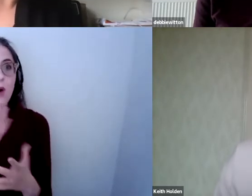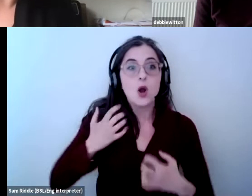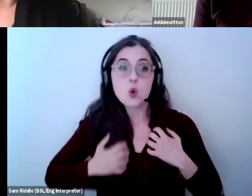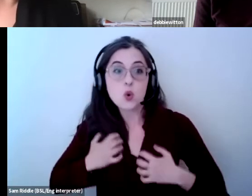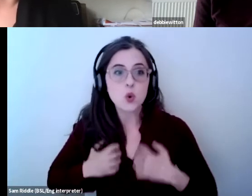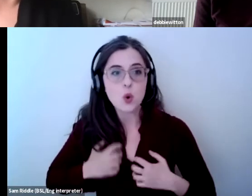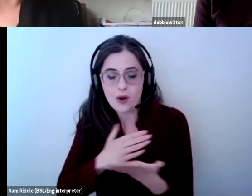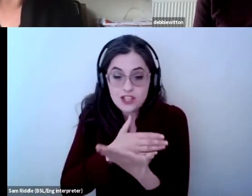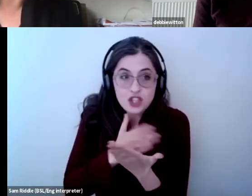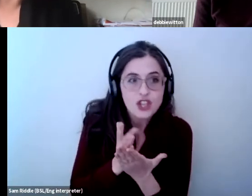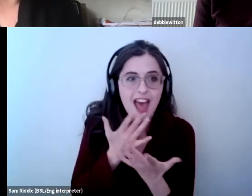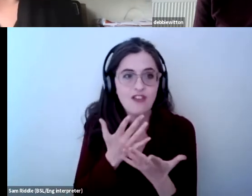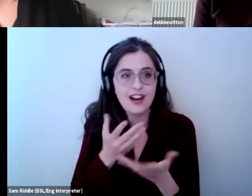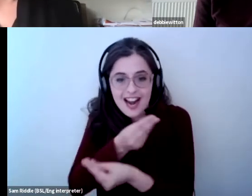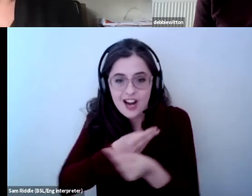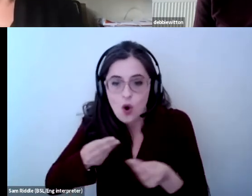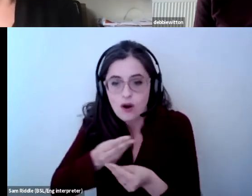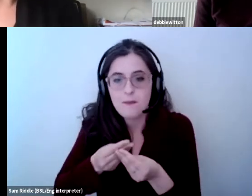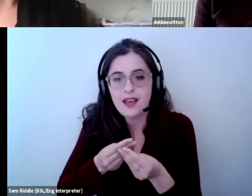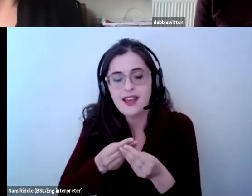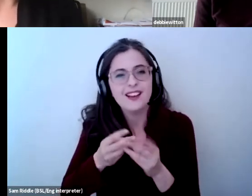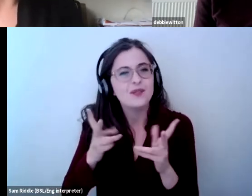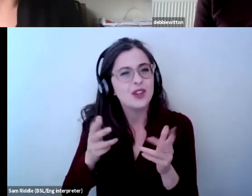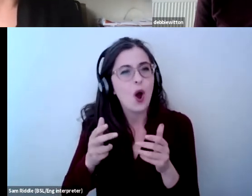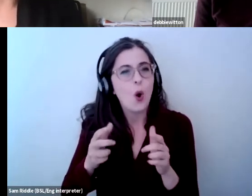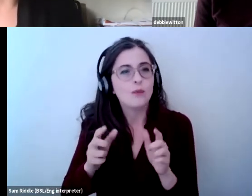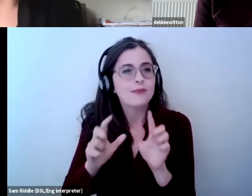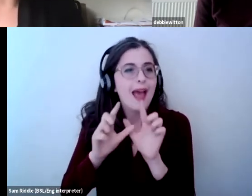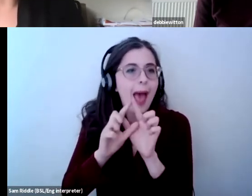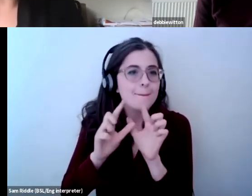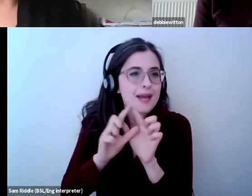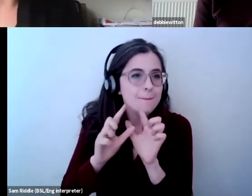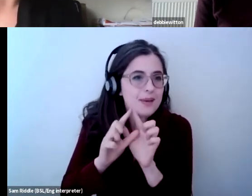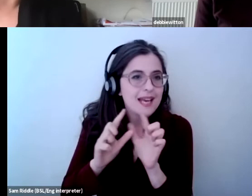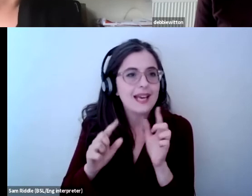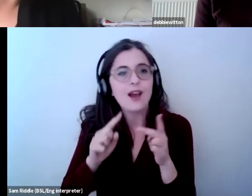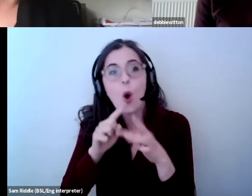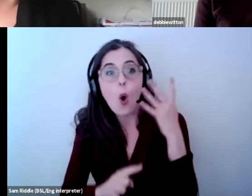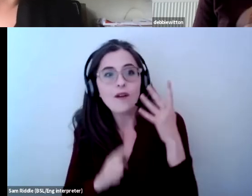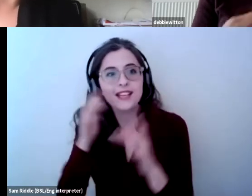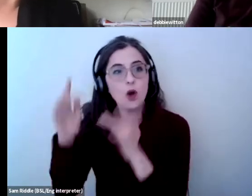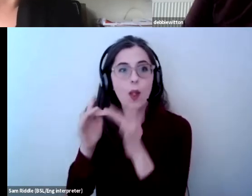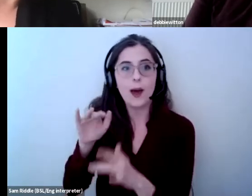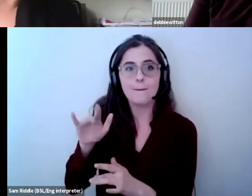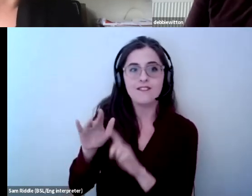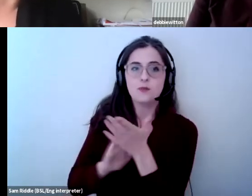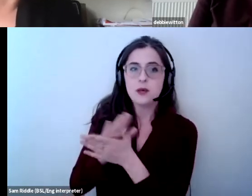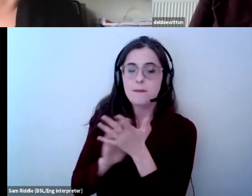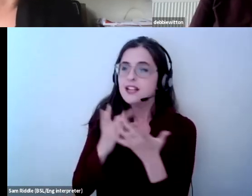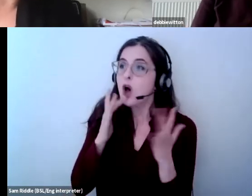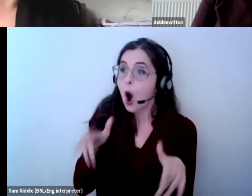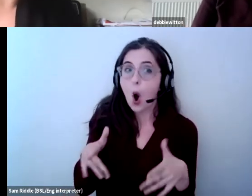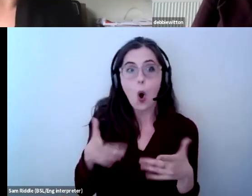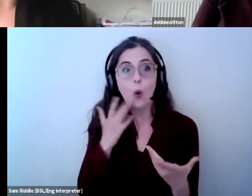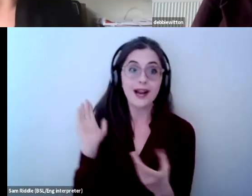economy and Airbnb and all these platforms that would, you know, would save people from their precarious jobs